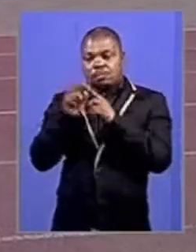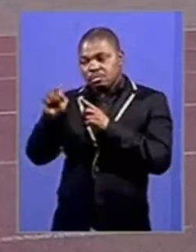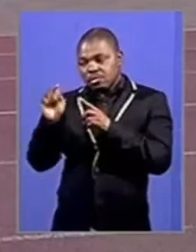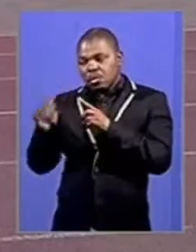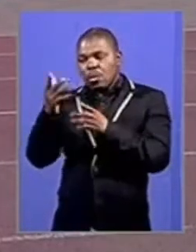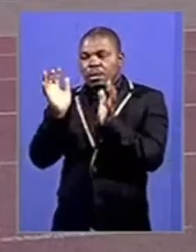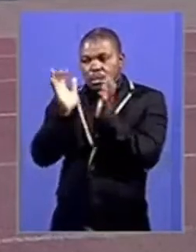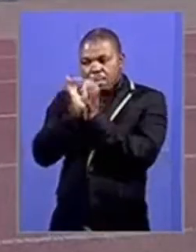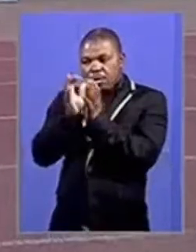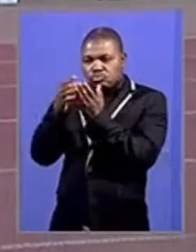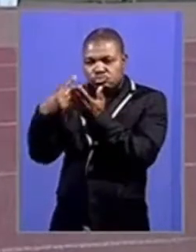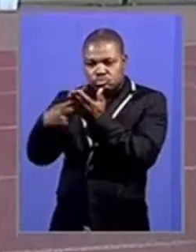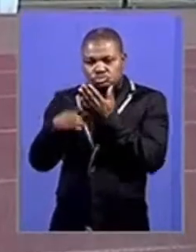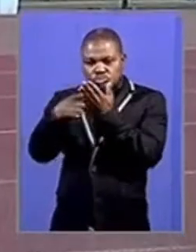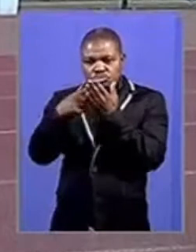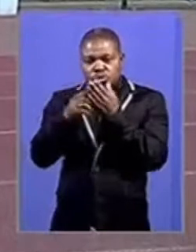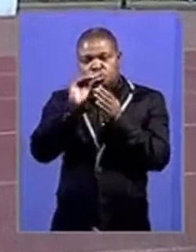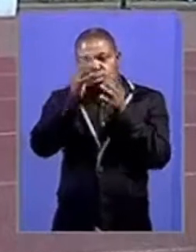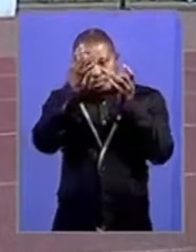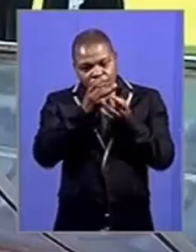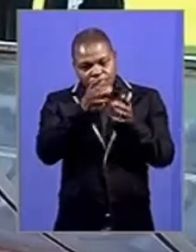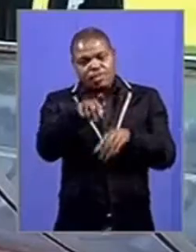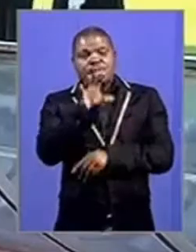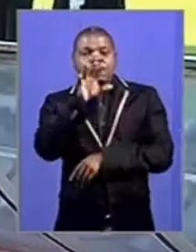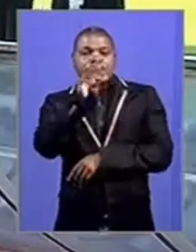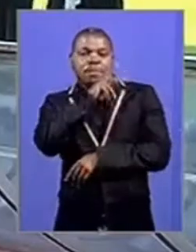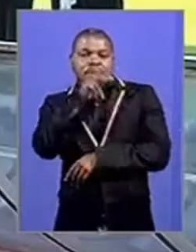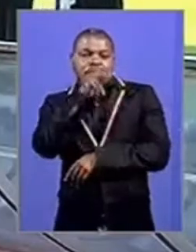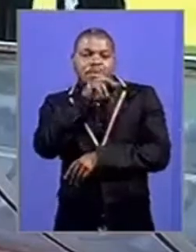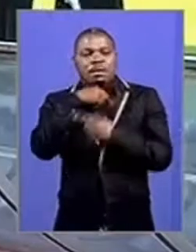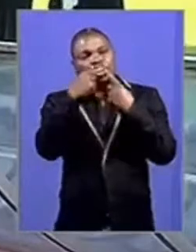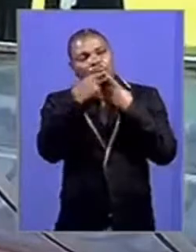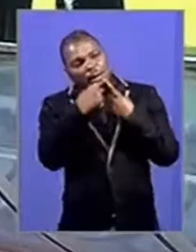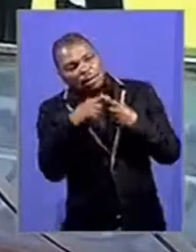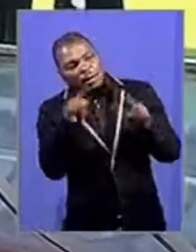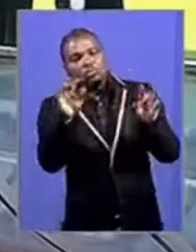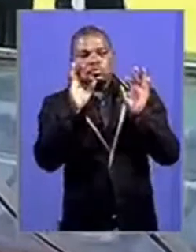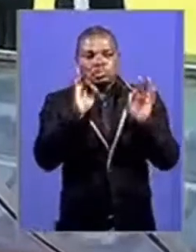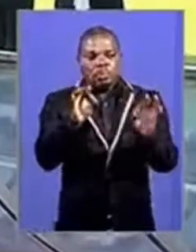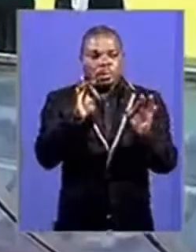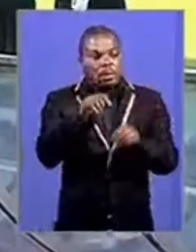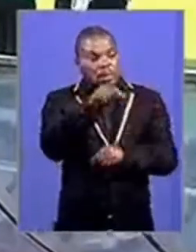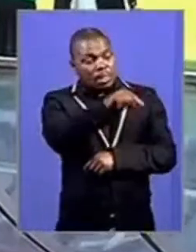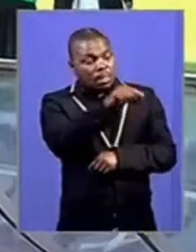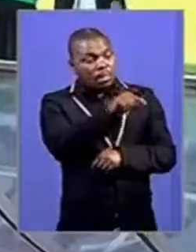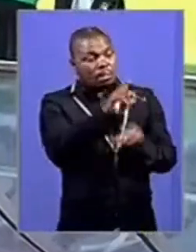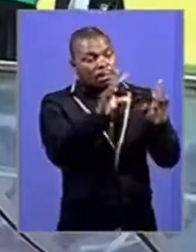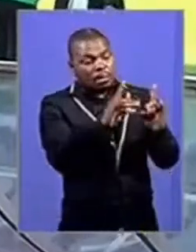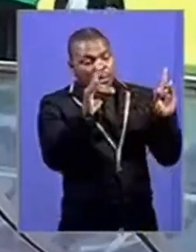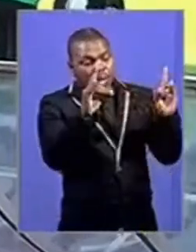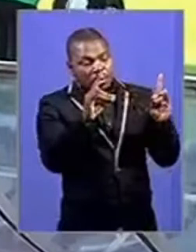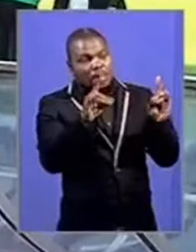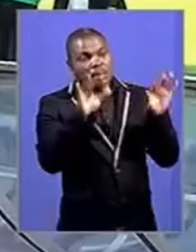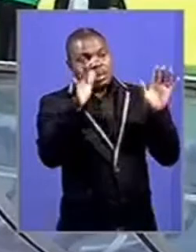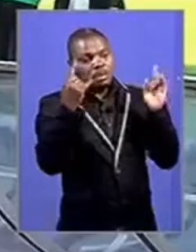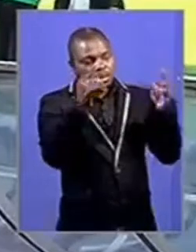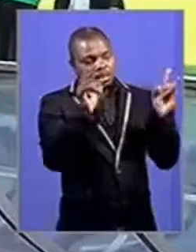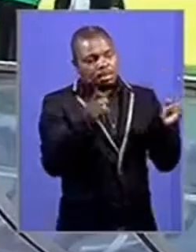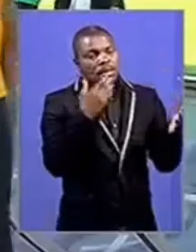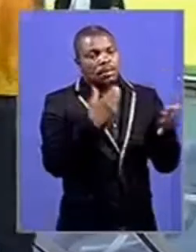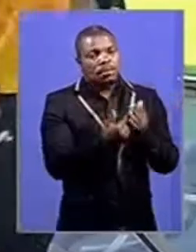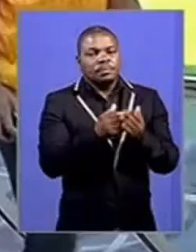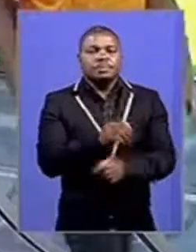swara kopano ya boraditaba ka Labohlano go phatlalatša taba ya gore papadi ye e tlo ralokwa go na le balatedi